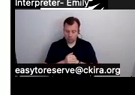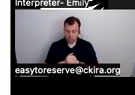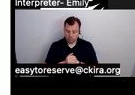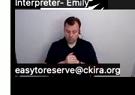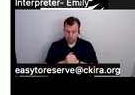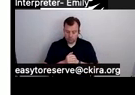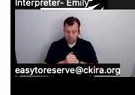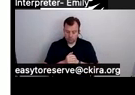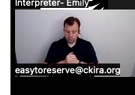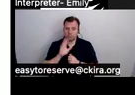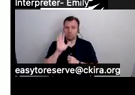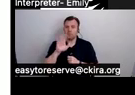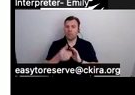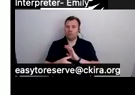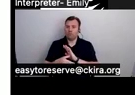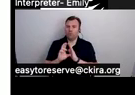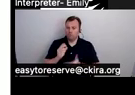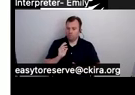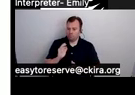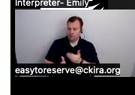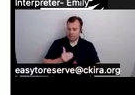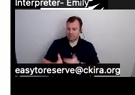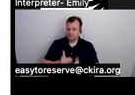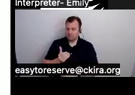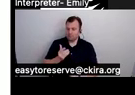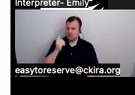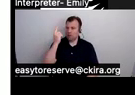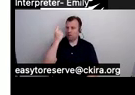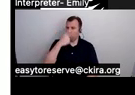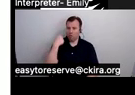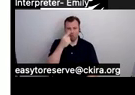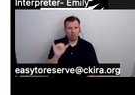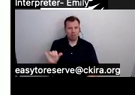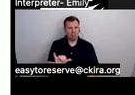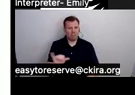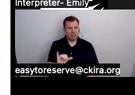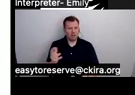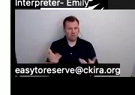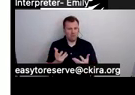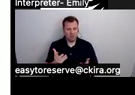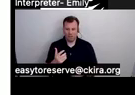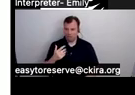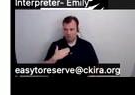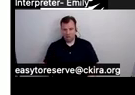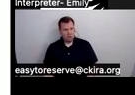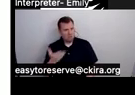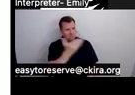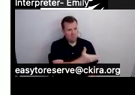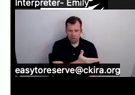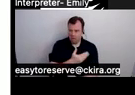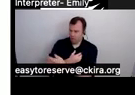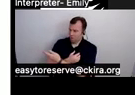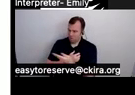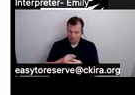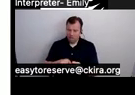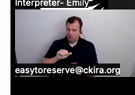bit about the review process itself. Once you submit a grant, what happens with that grant? How is that grant reviewed? And then once the